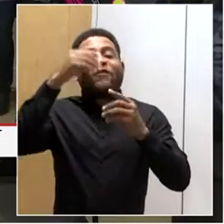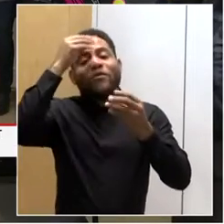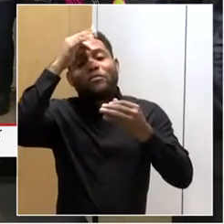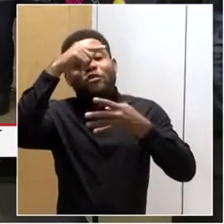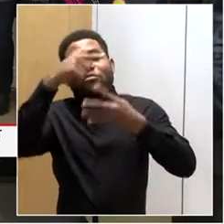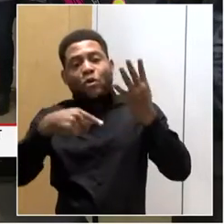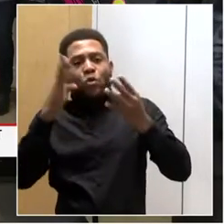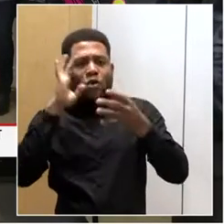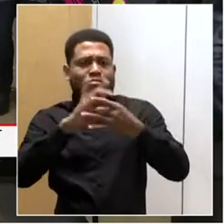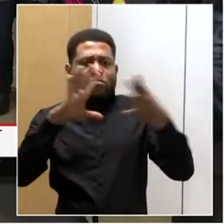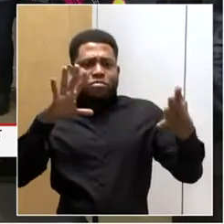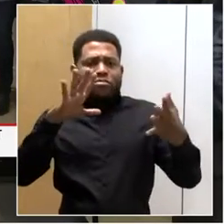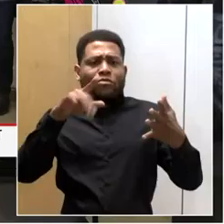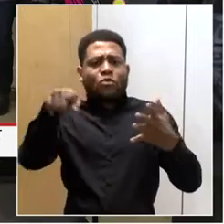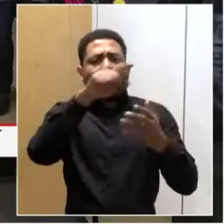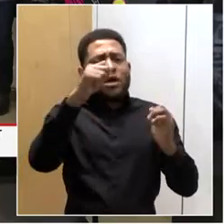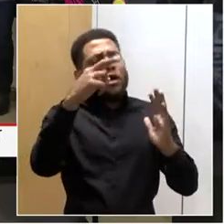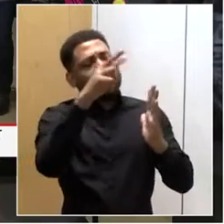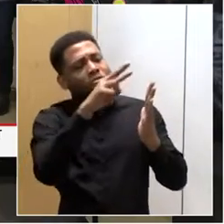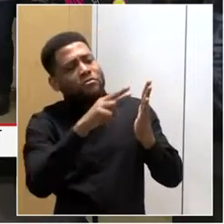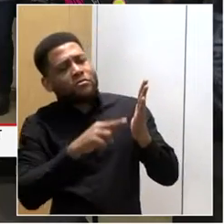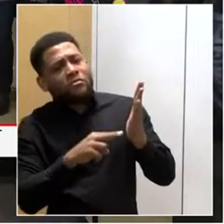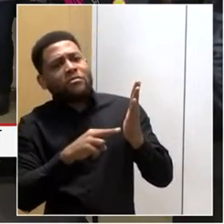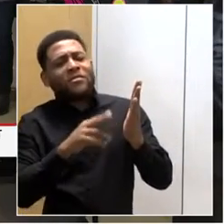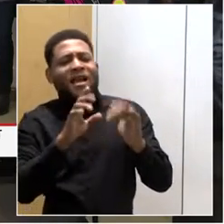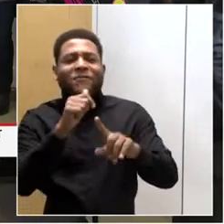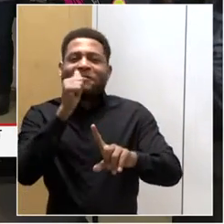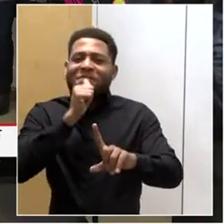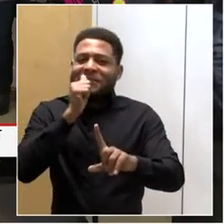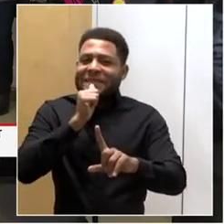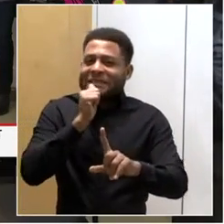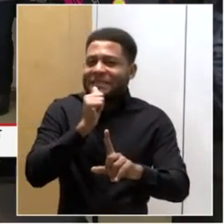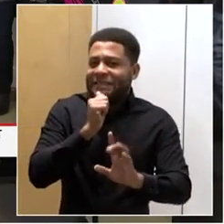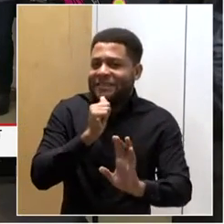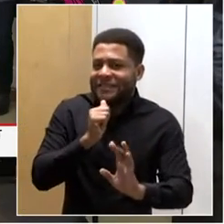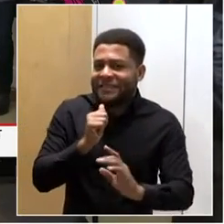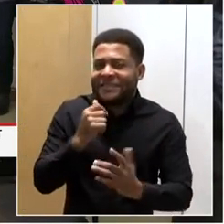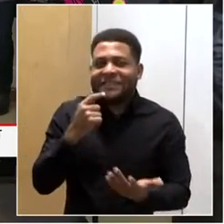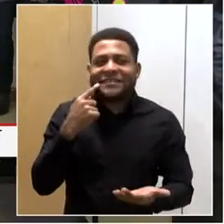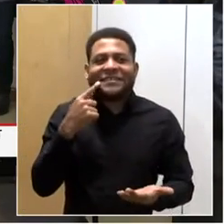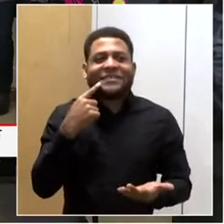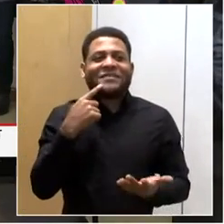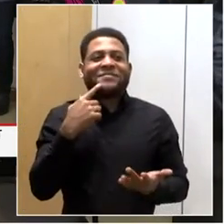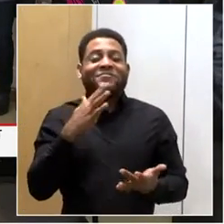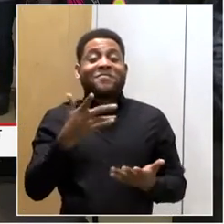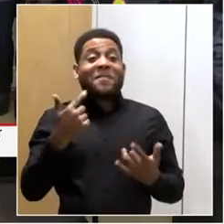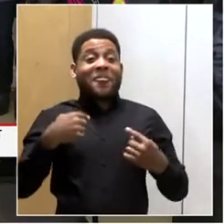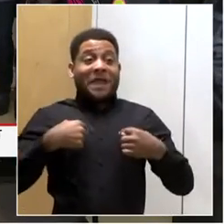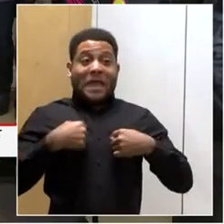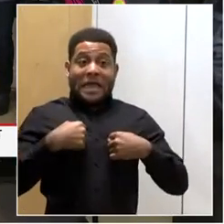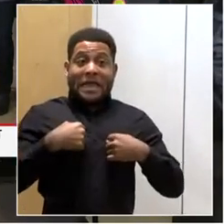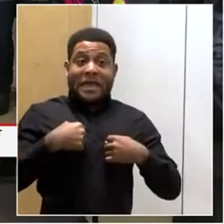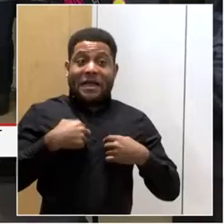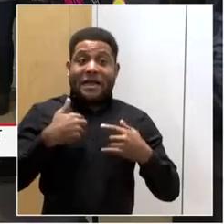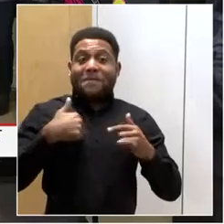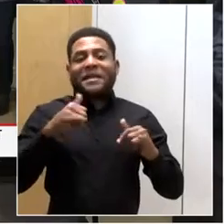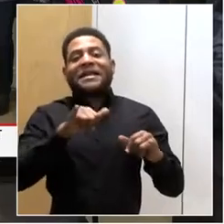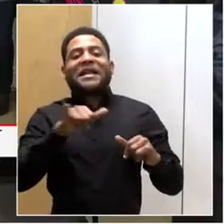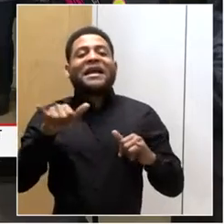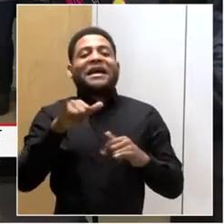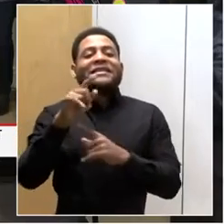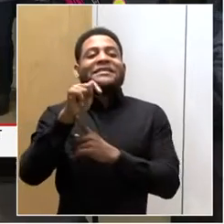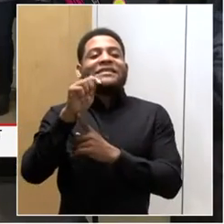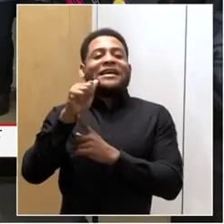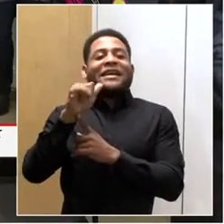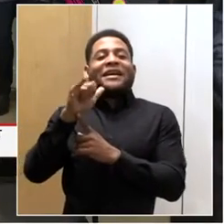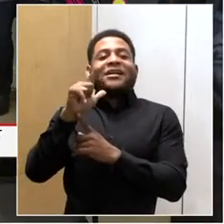So you got to wait till then. And I'm not going to tease it out because I believe in things like Taylor Swift holding it back. I'm doing that, okay?